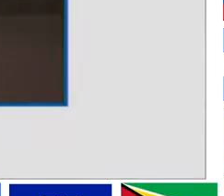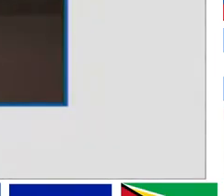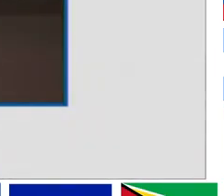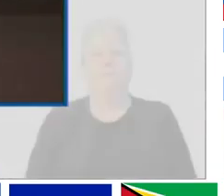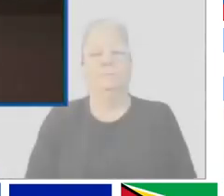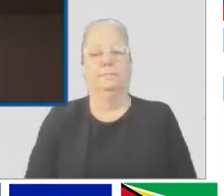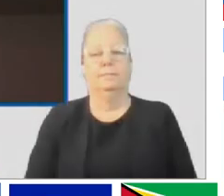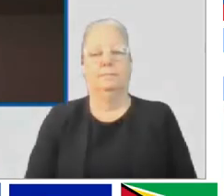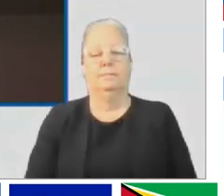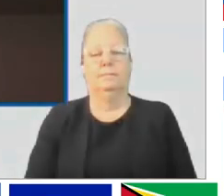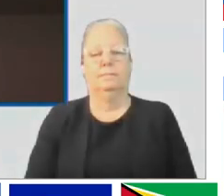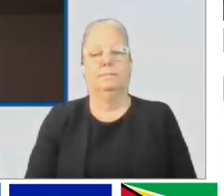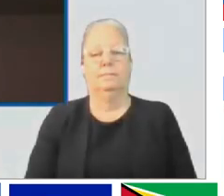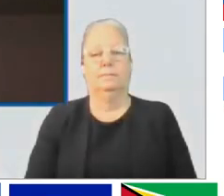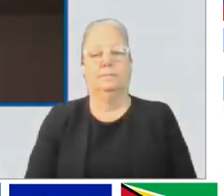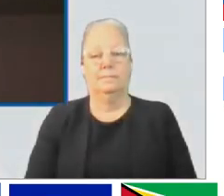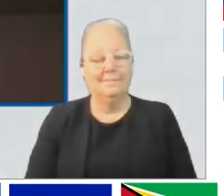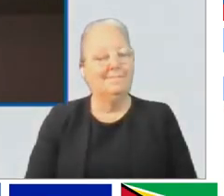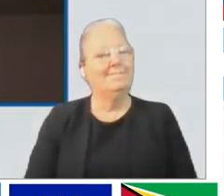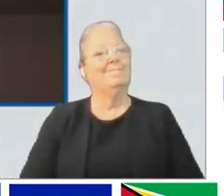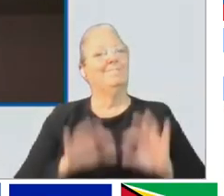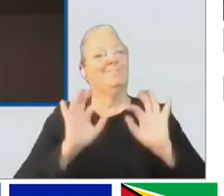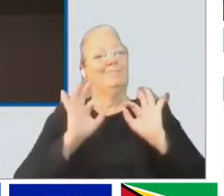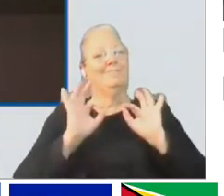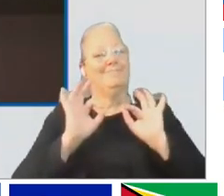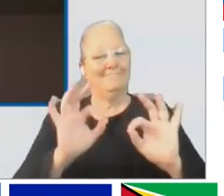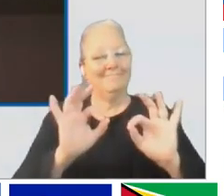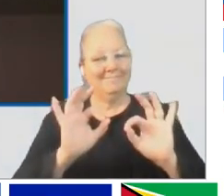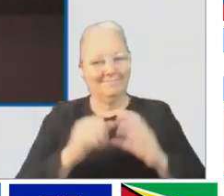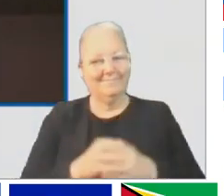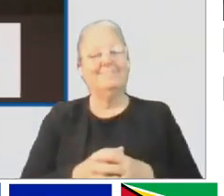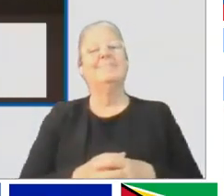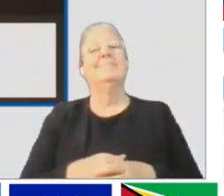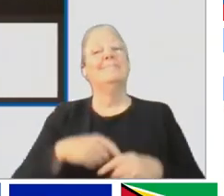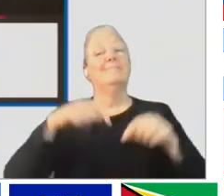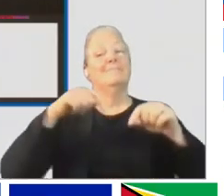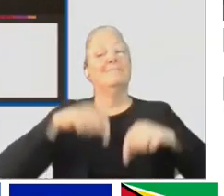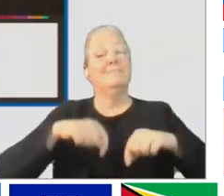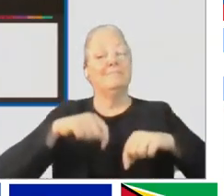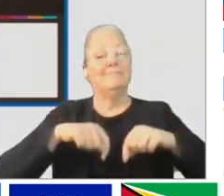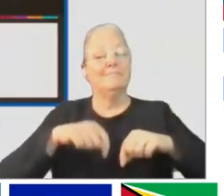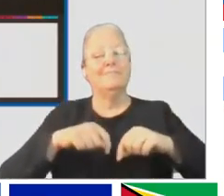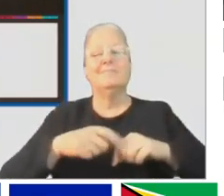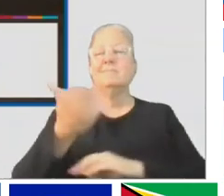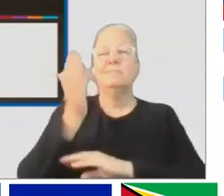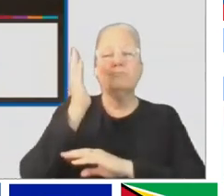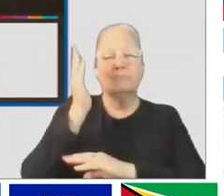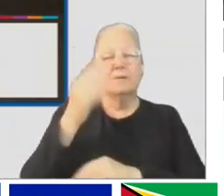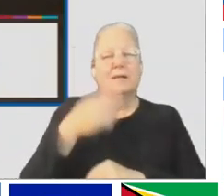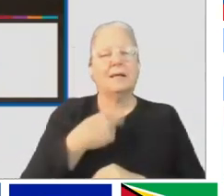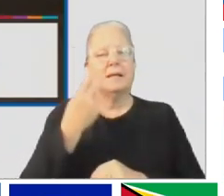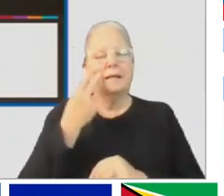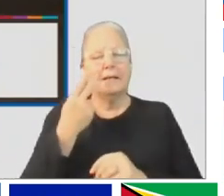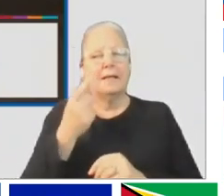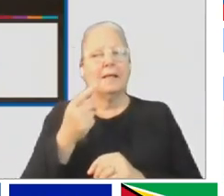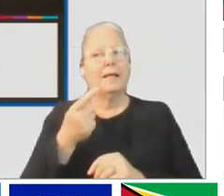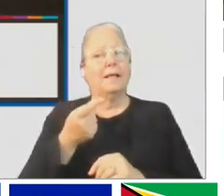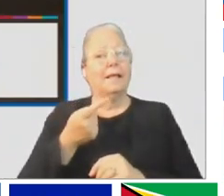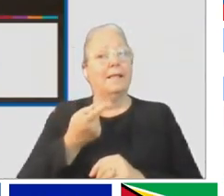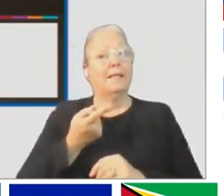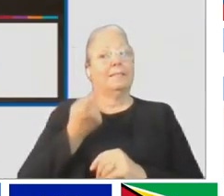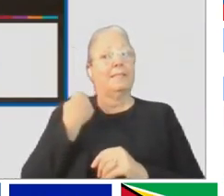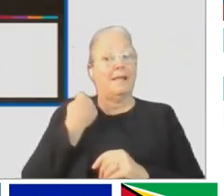Fantastic stuff coming out of these sessions. Definitely some common themes from yesterday into today. Words like inclusion,